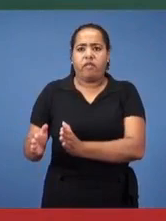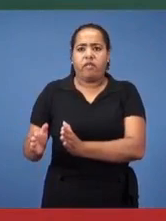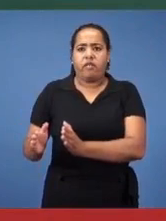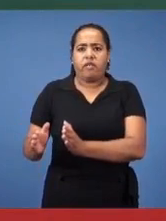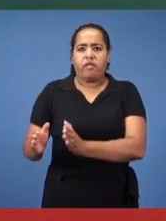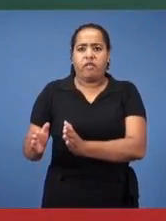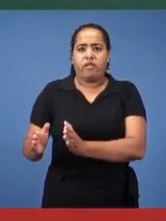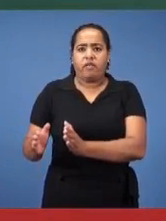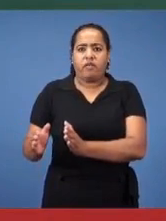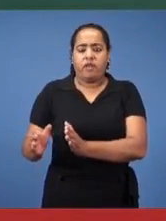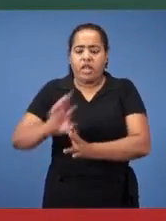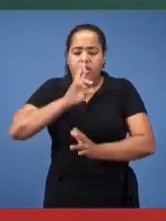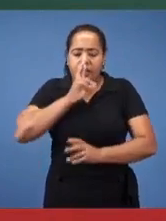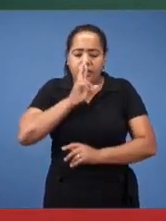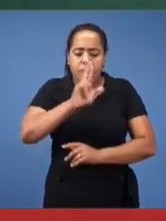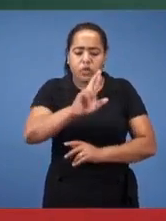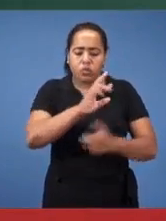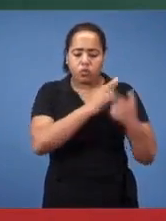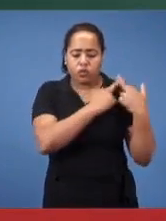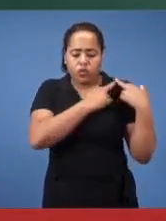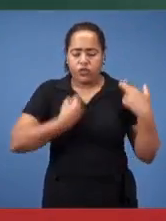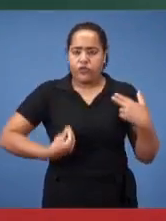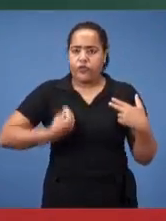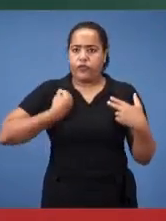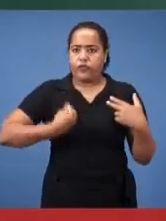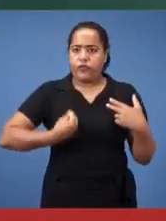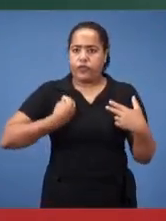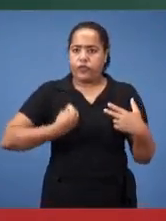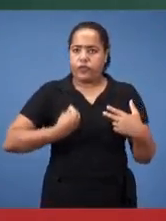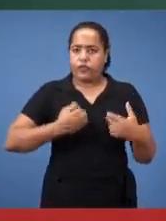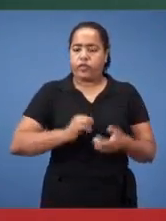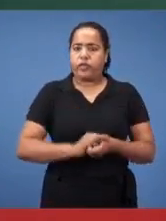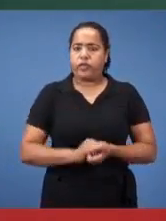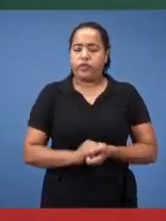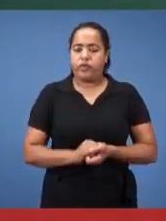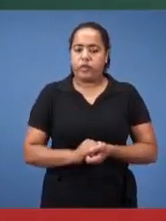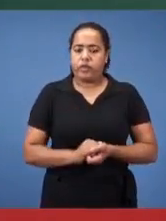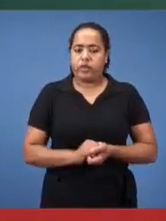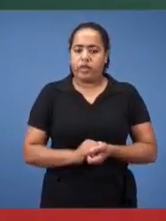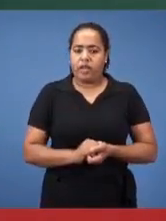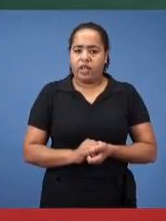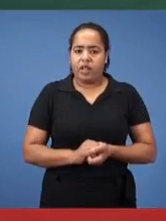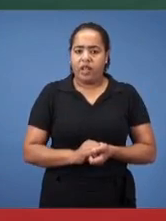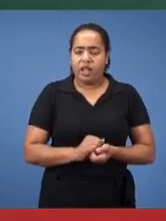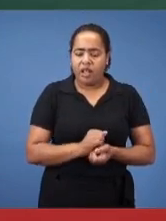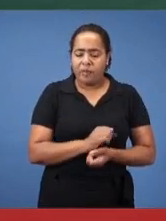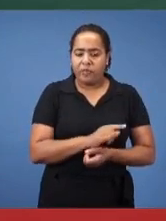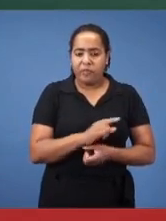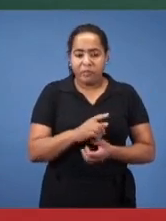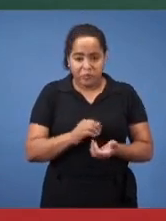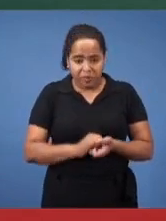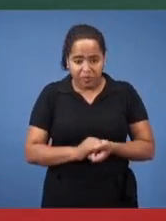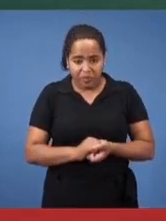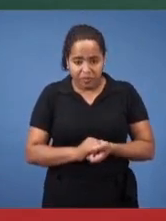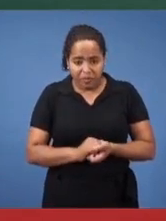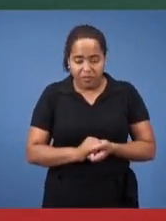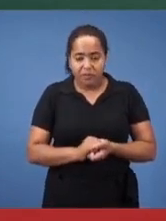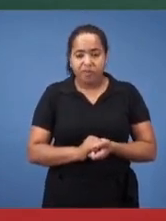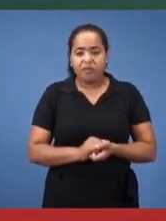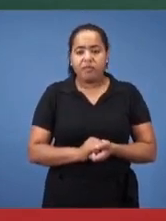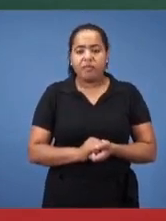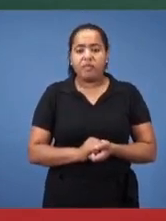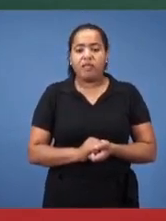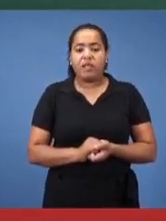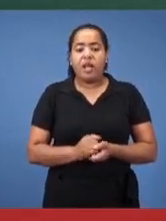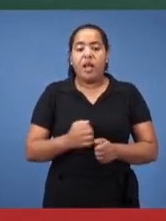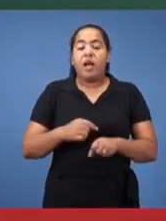the church would pronounce with authority of life. And here they're going to say, we're going to unite, because